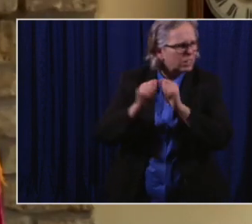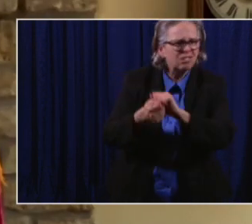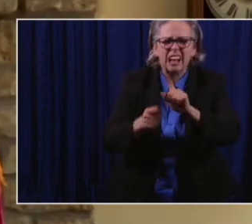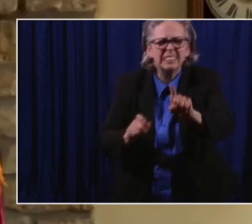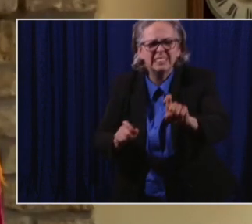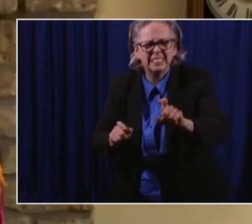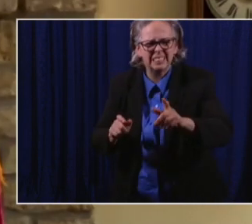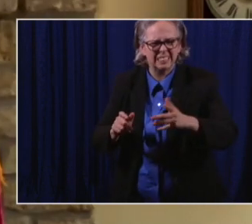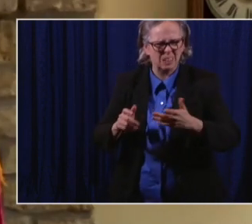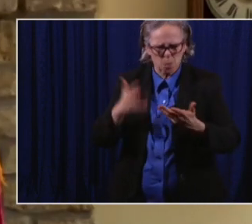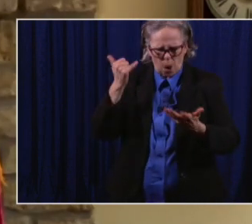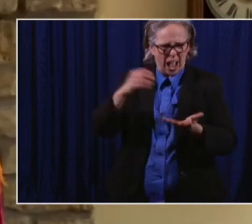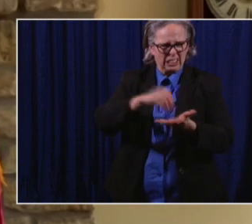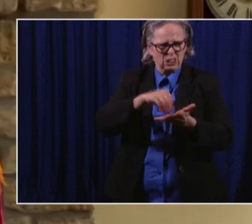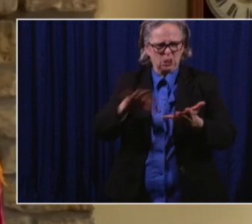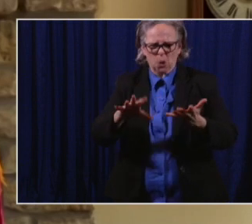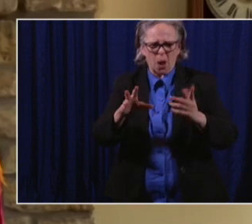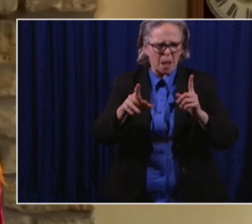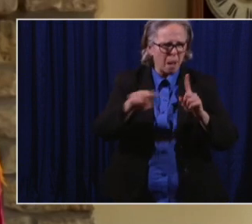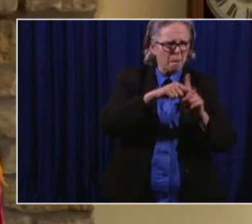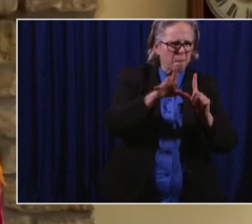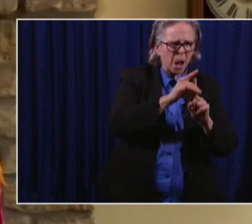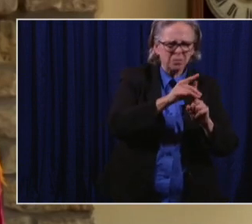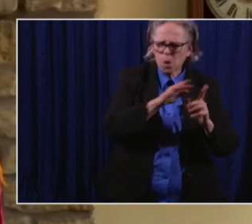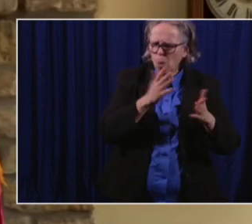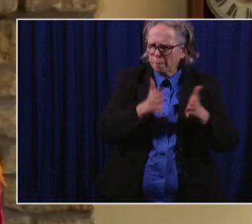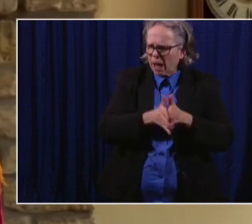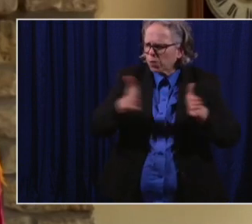by another student and they're